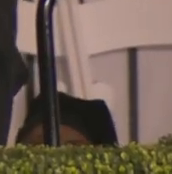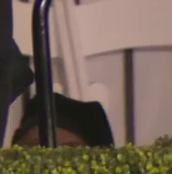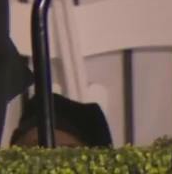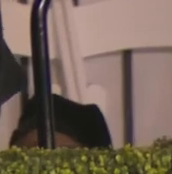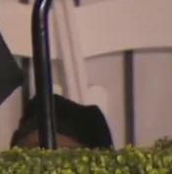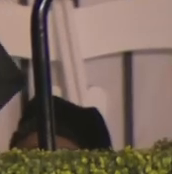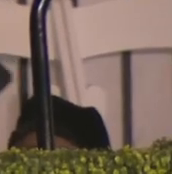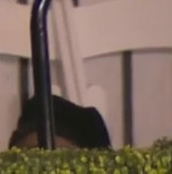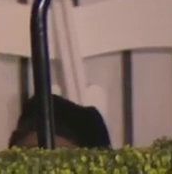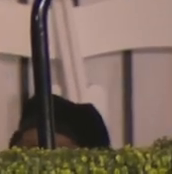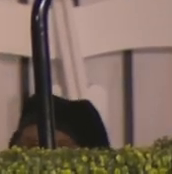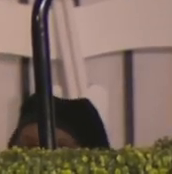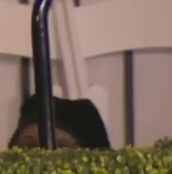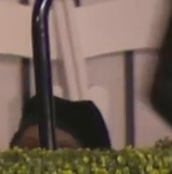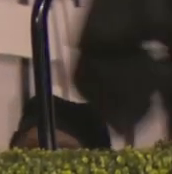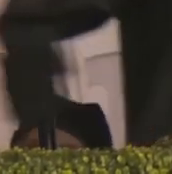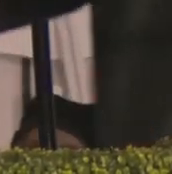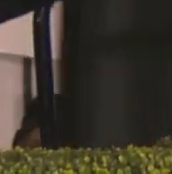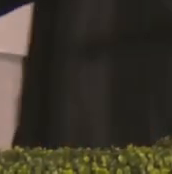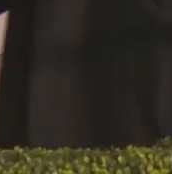Nesrin Ganam.